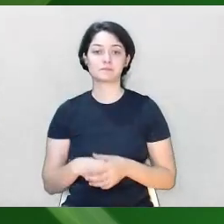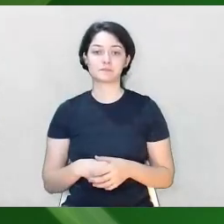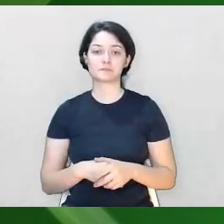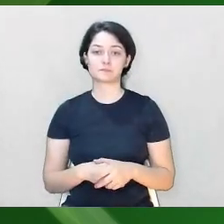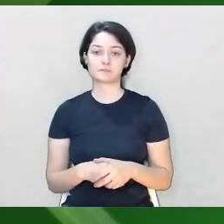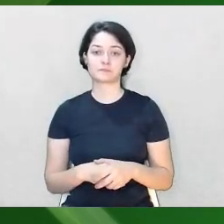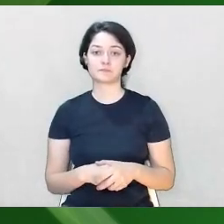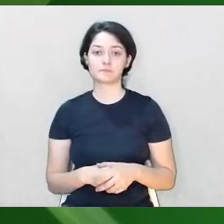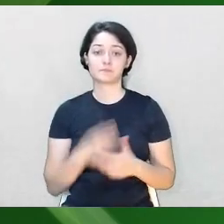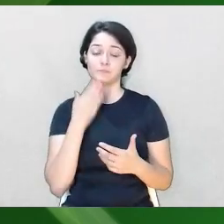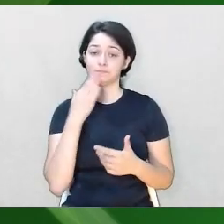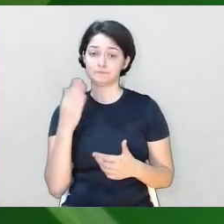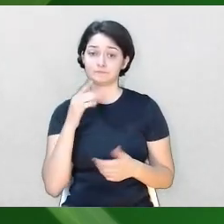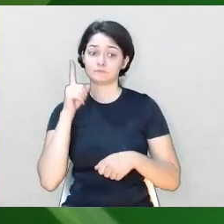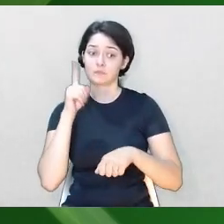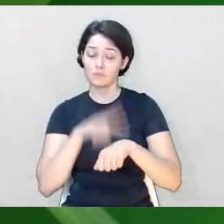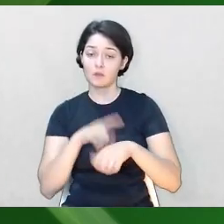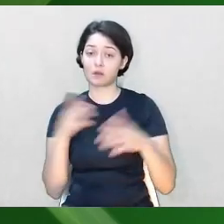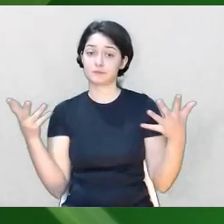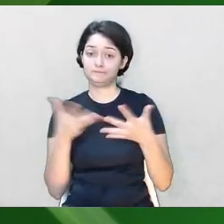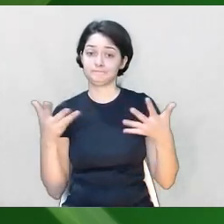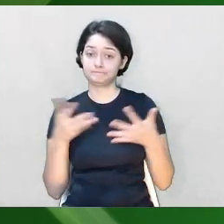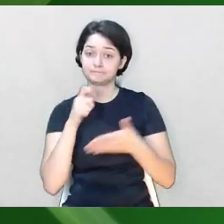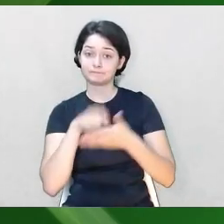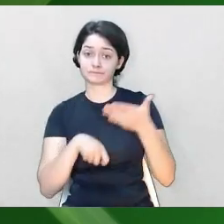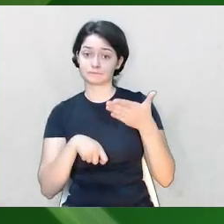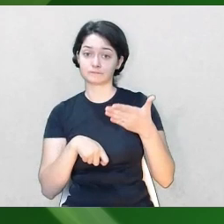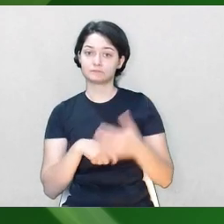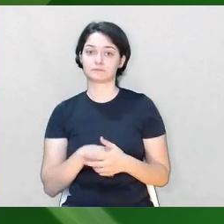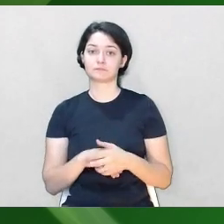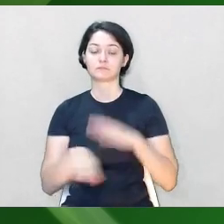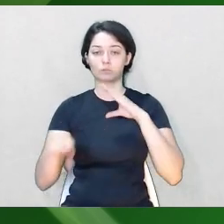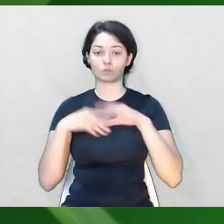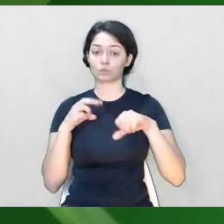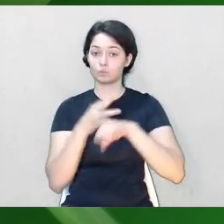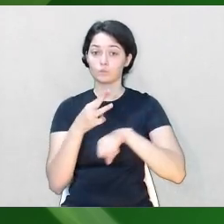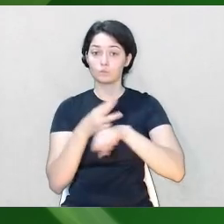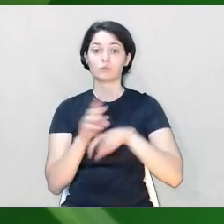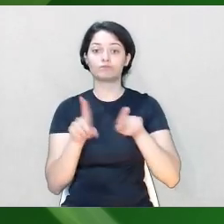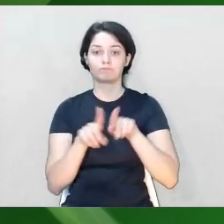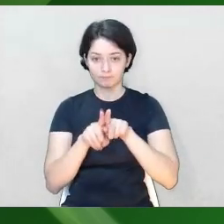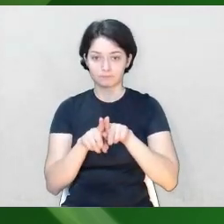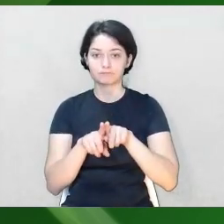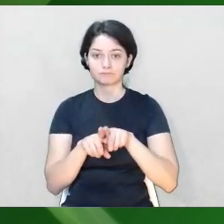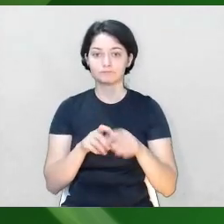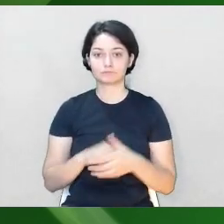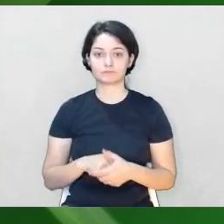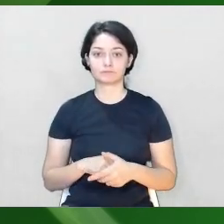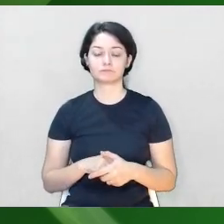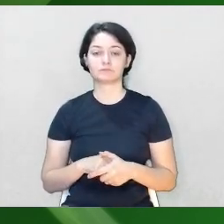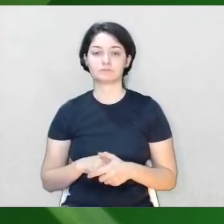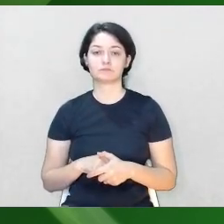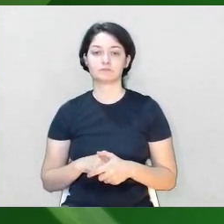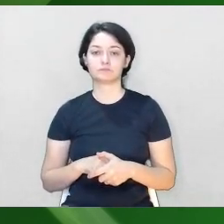Bank. Activate your limit now. Purchase your card. It's the same one he received over WhatsApp not long